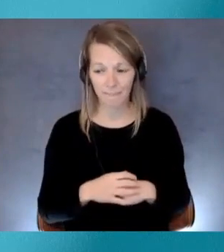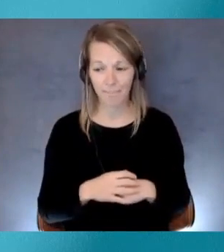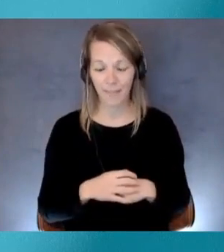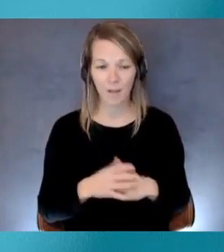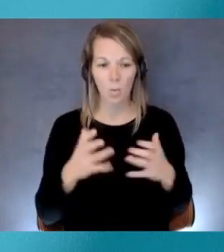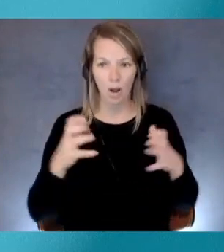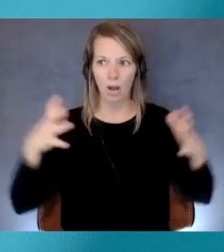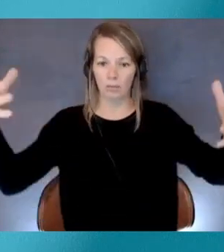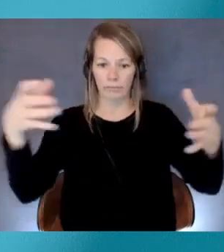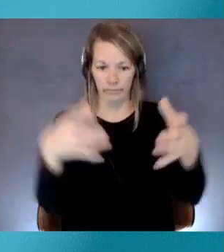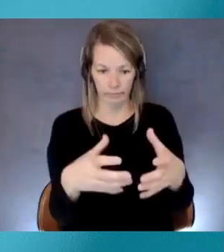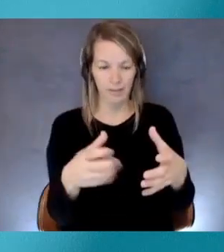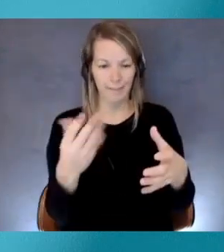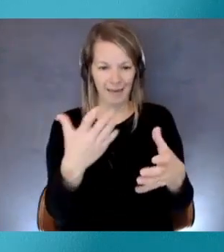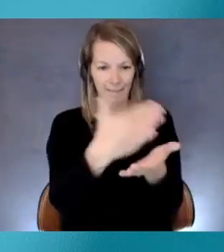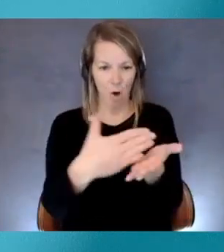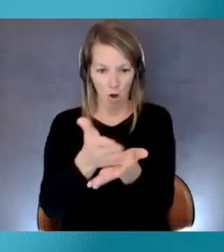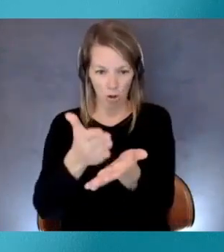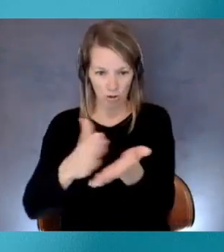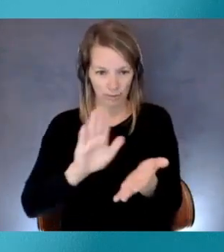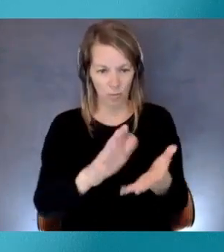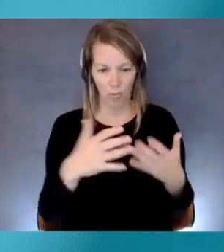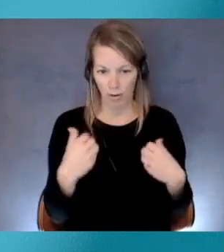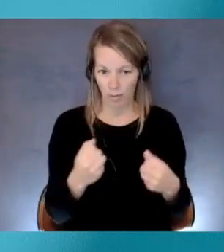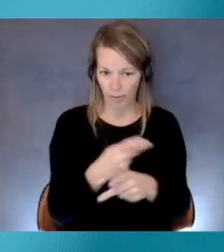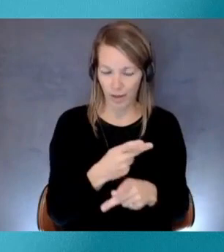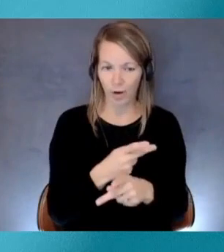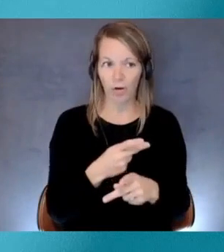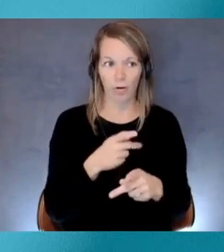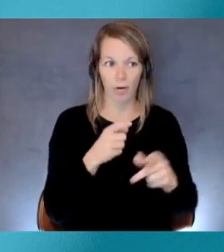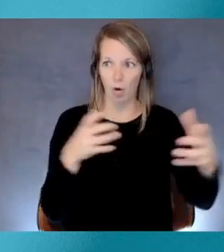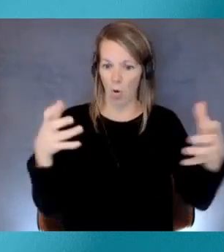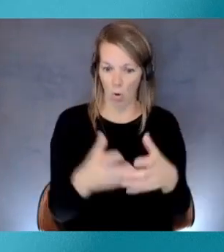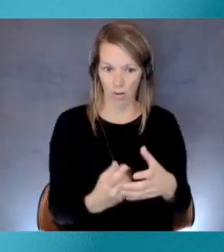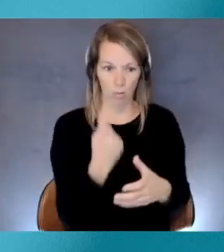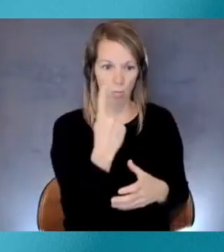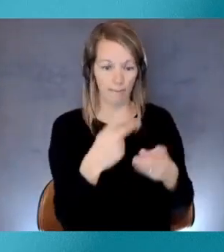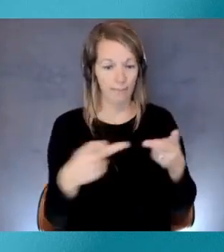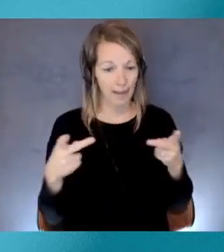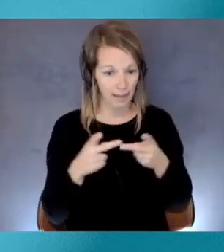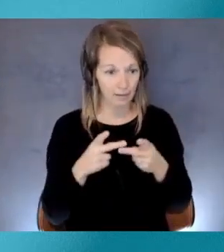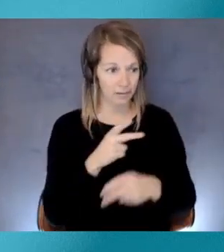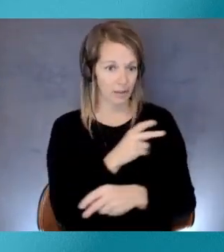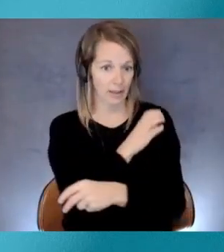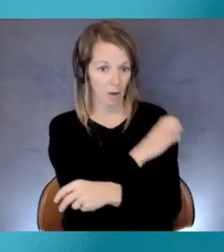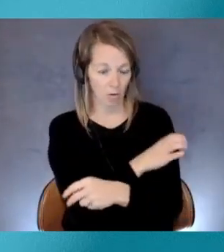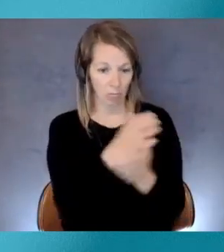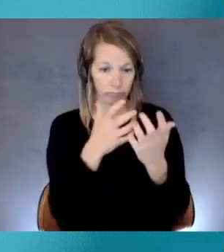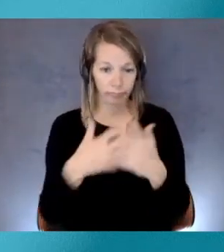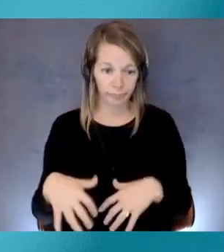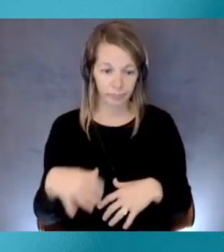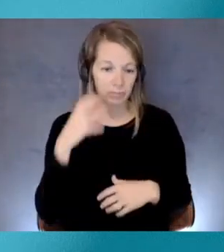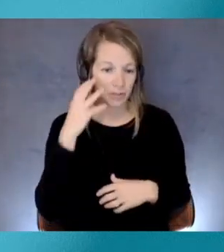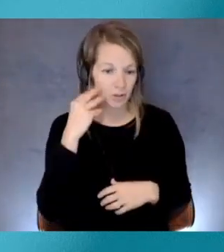co-locate multiple aspects of a patient's care team into the clinical experience, like the